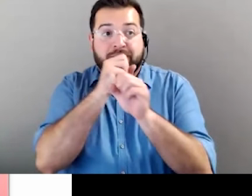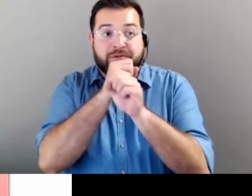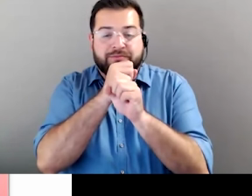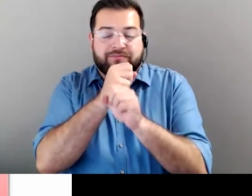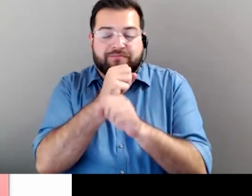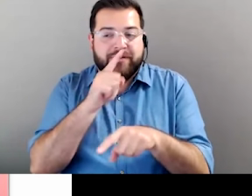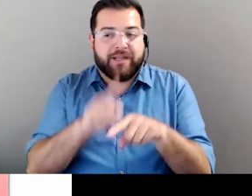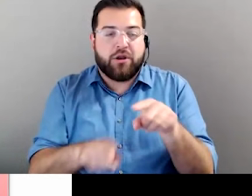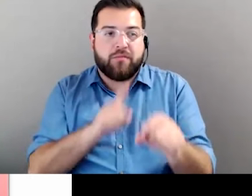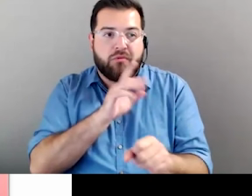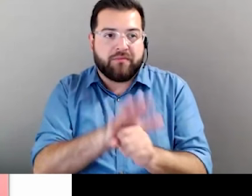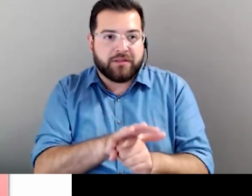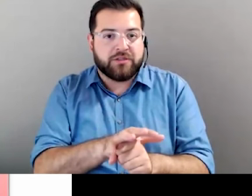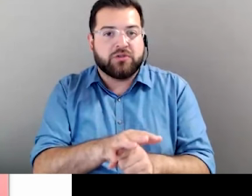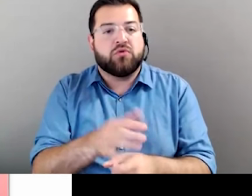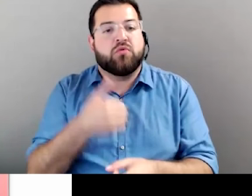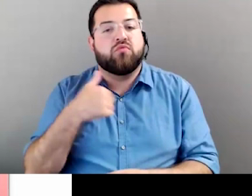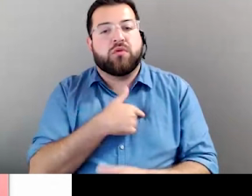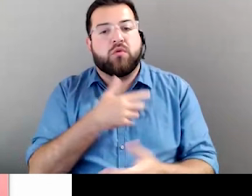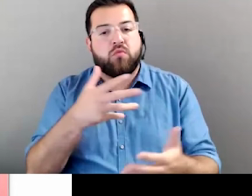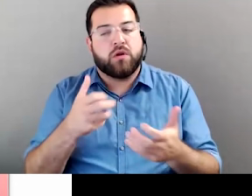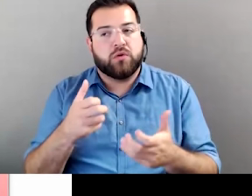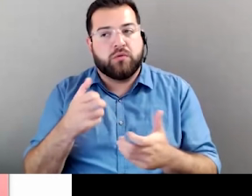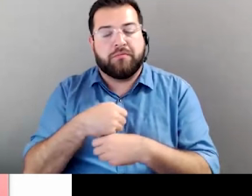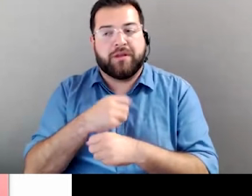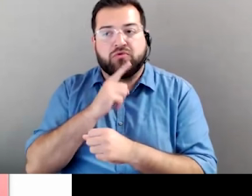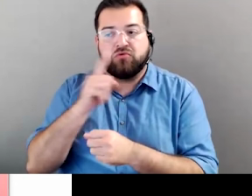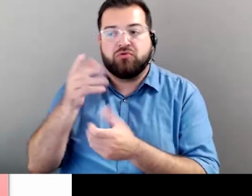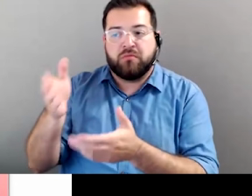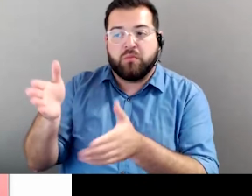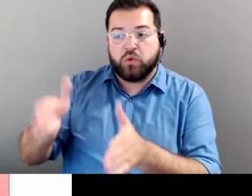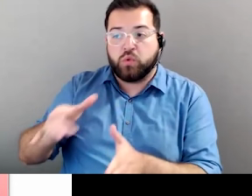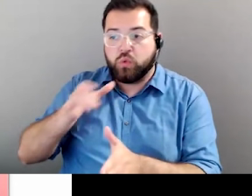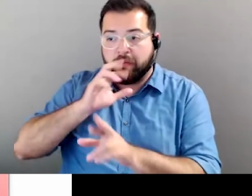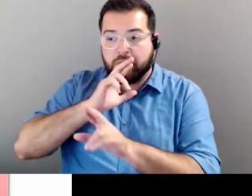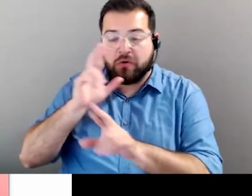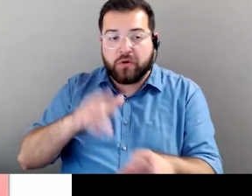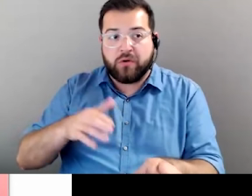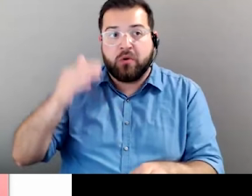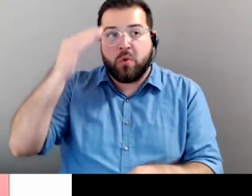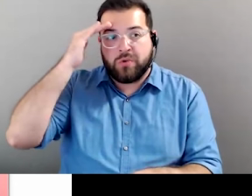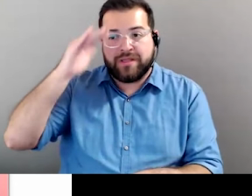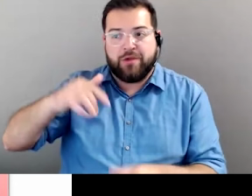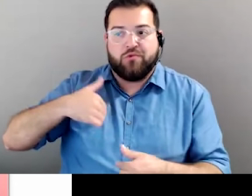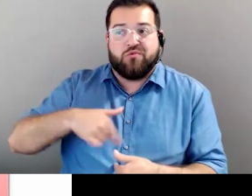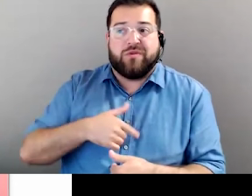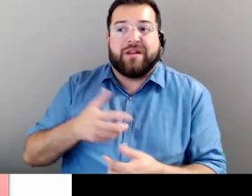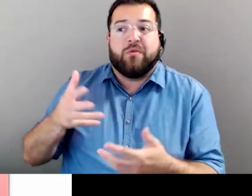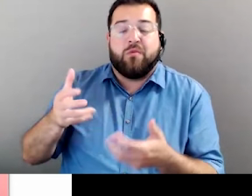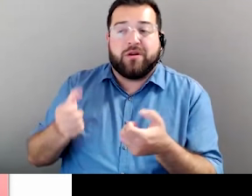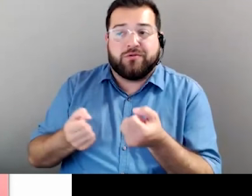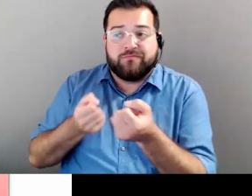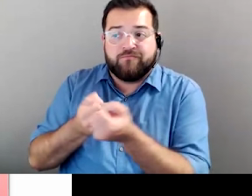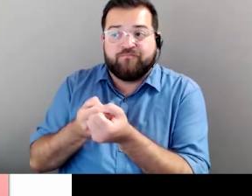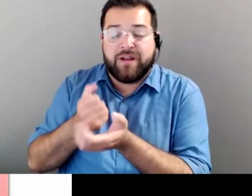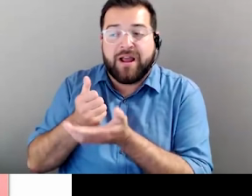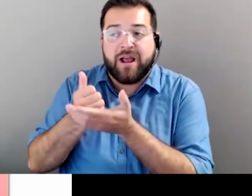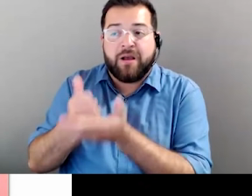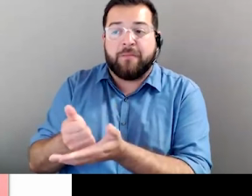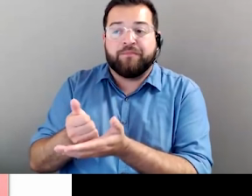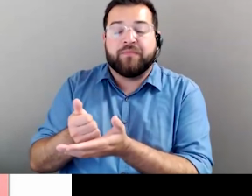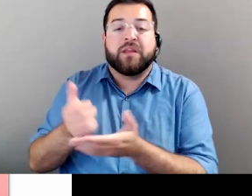to reassure the reporting party that that we want to help, because I think, although we may have difference